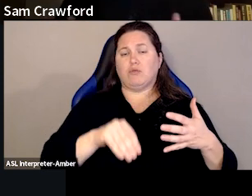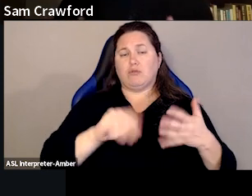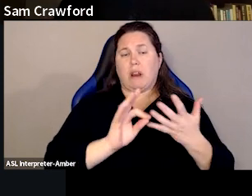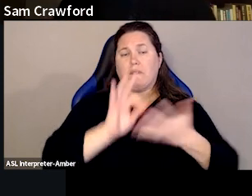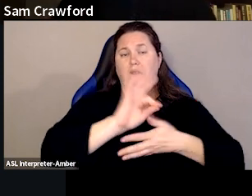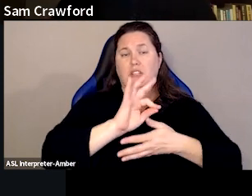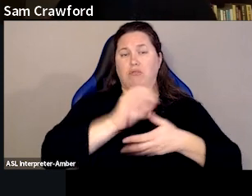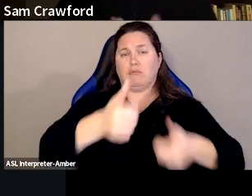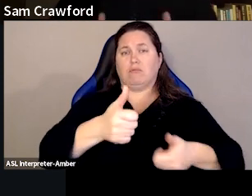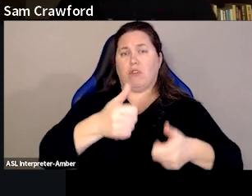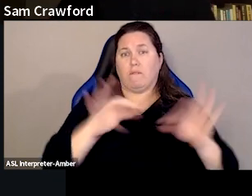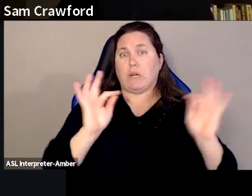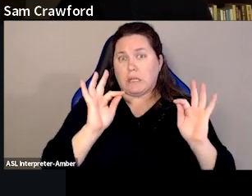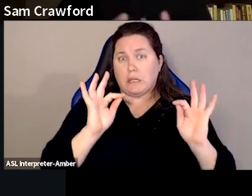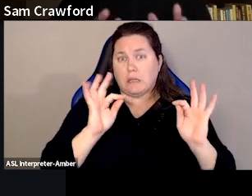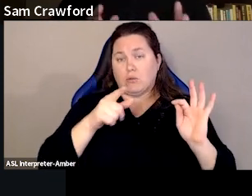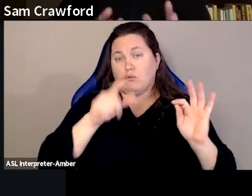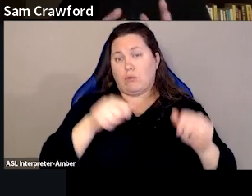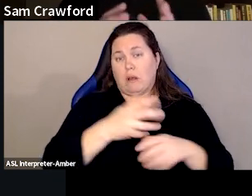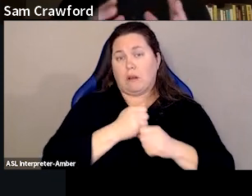a feel for software